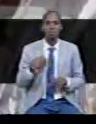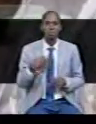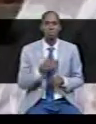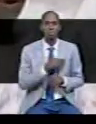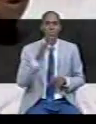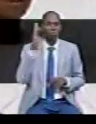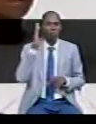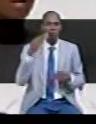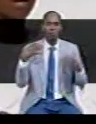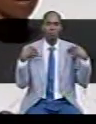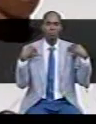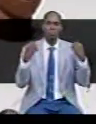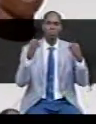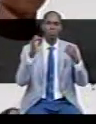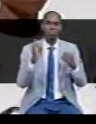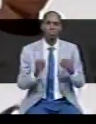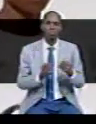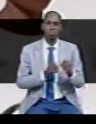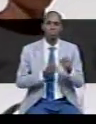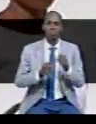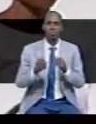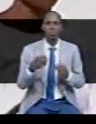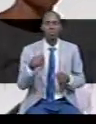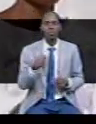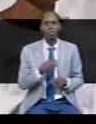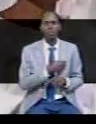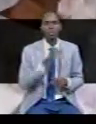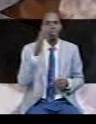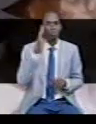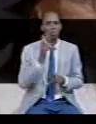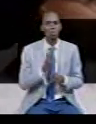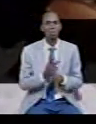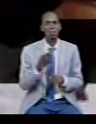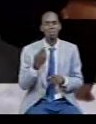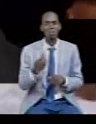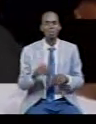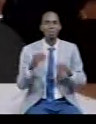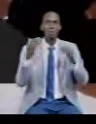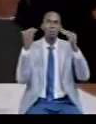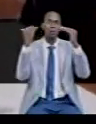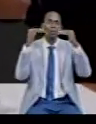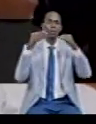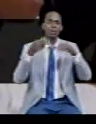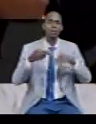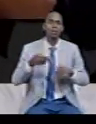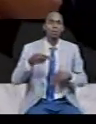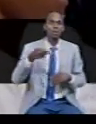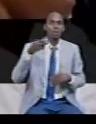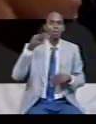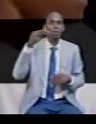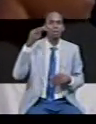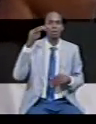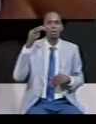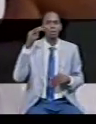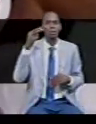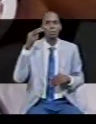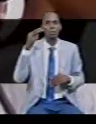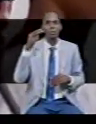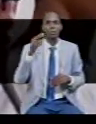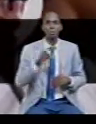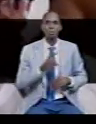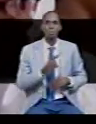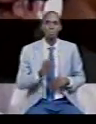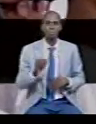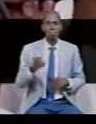we will boldly fight, we will keep the standard high. No